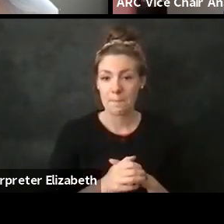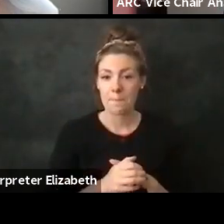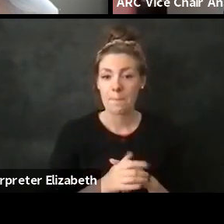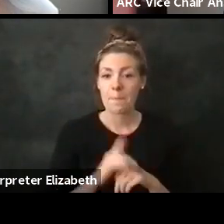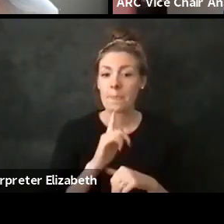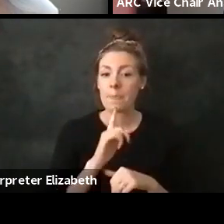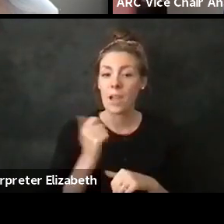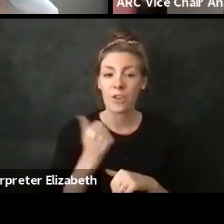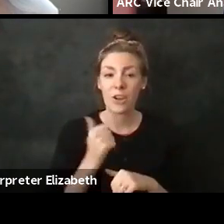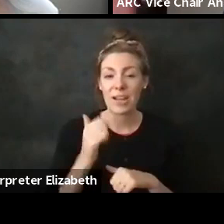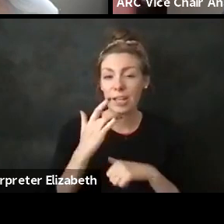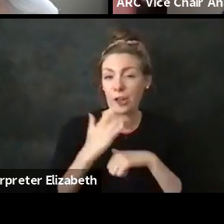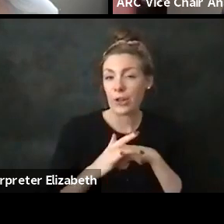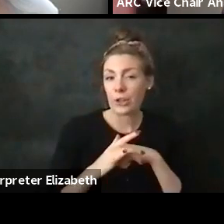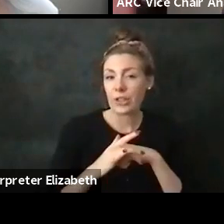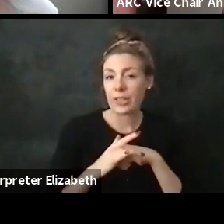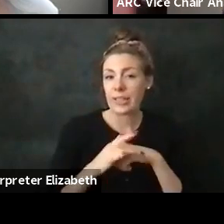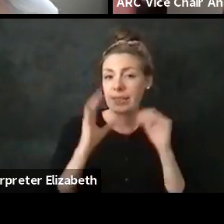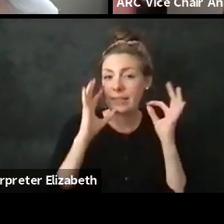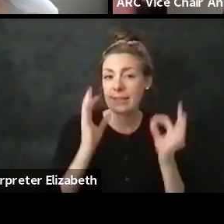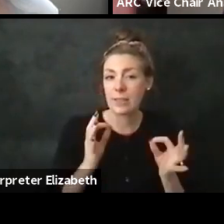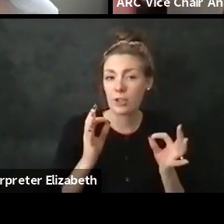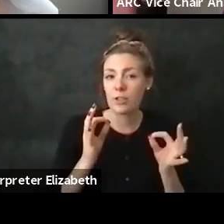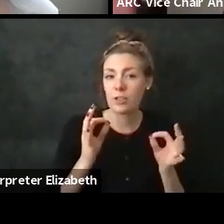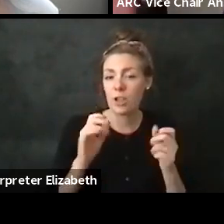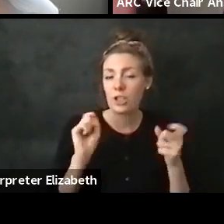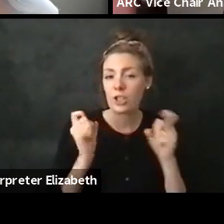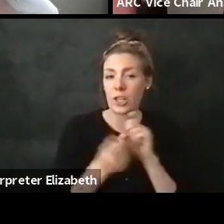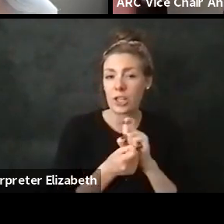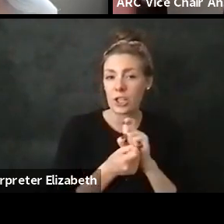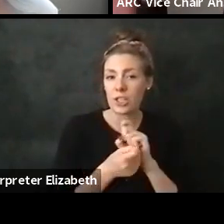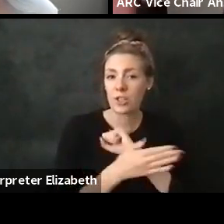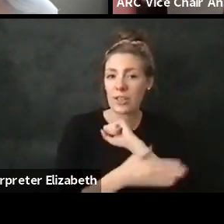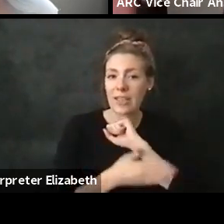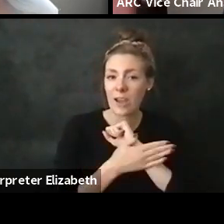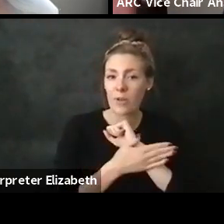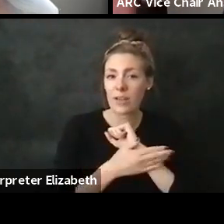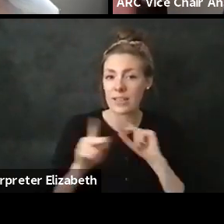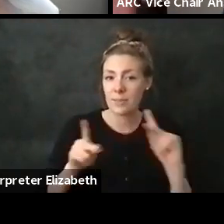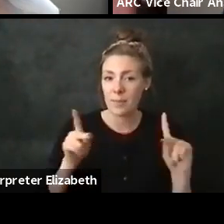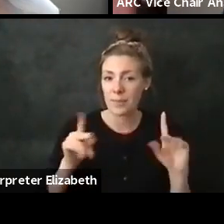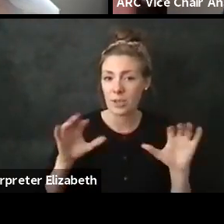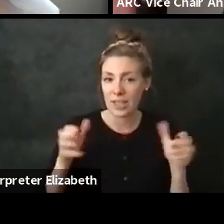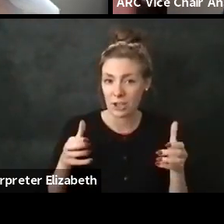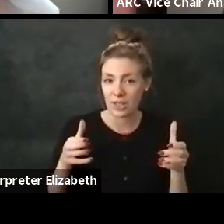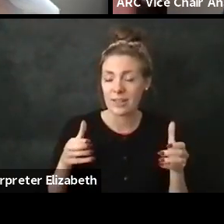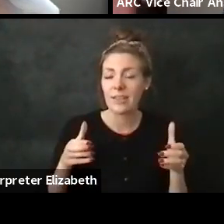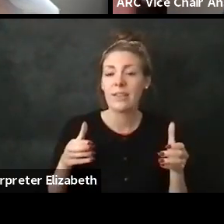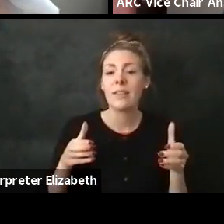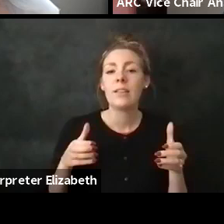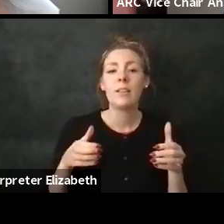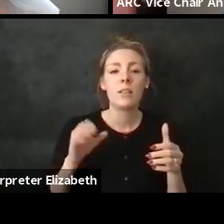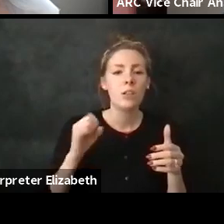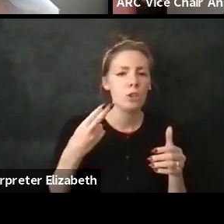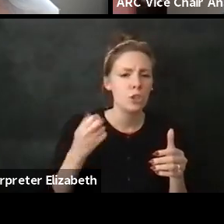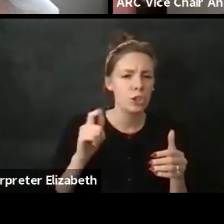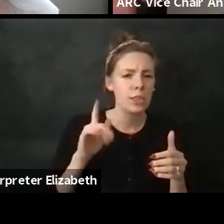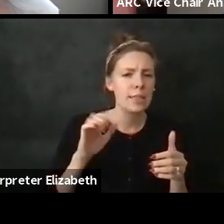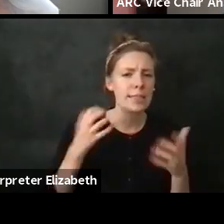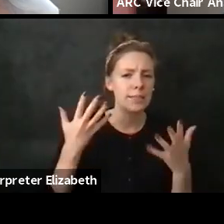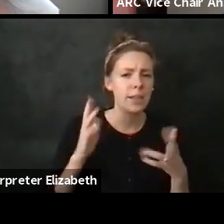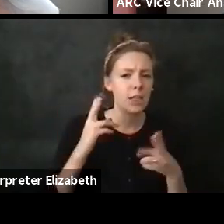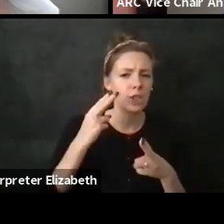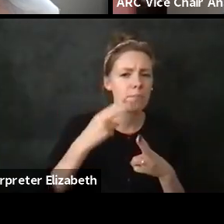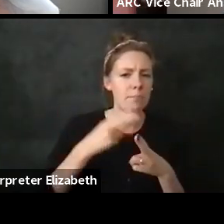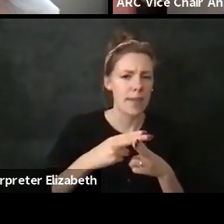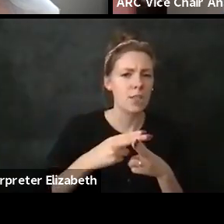early indications of changes to the county's population based on the preliminary data? And Shalee did share that information. I think this question came